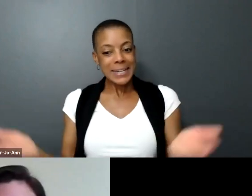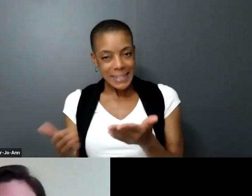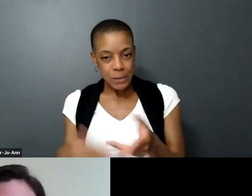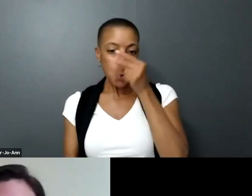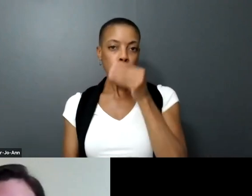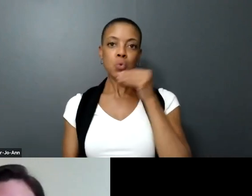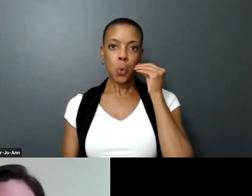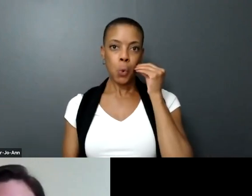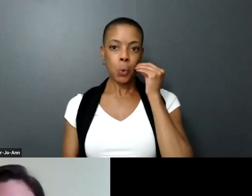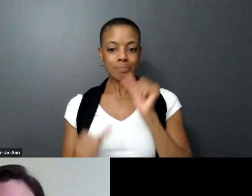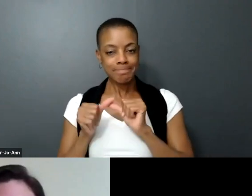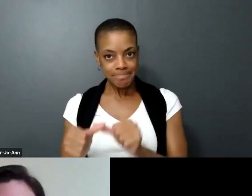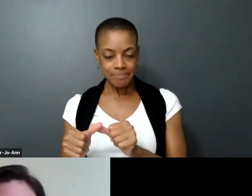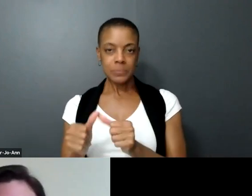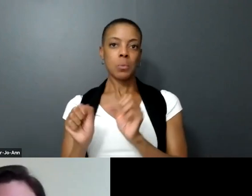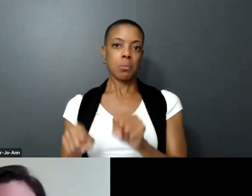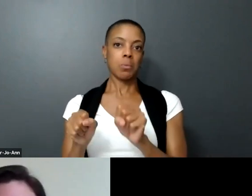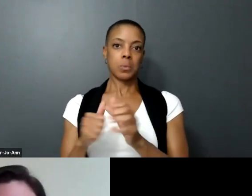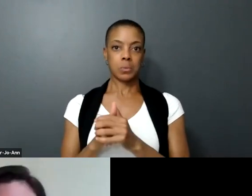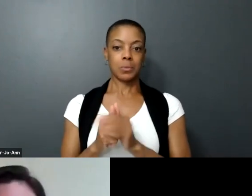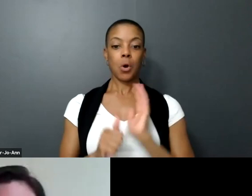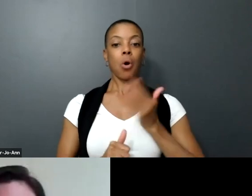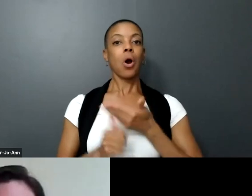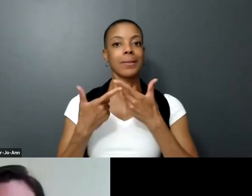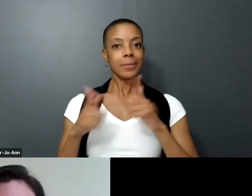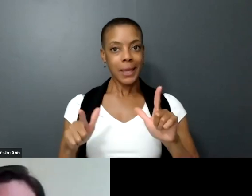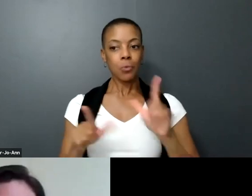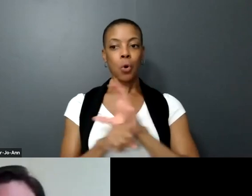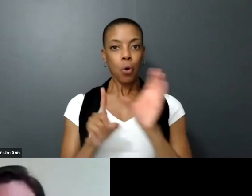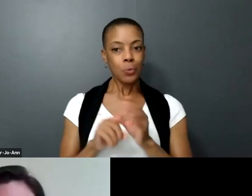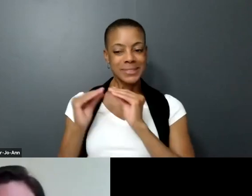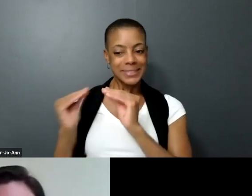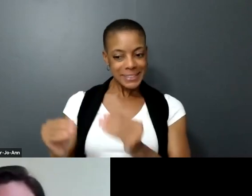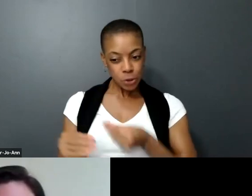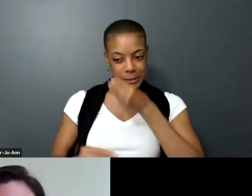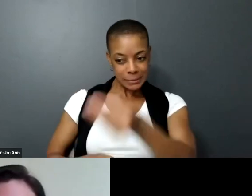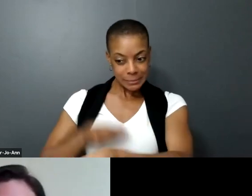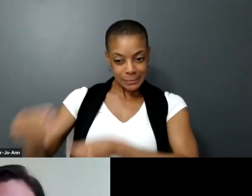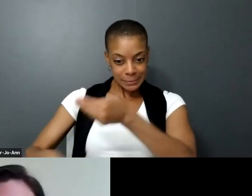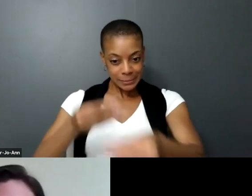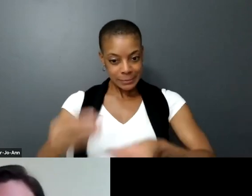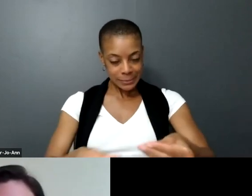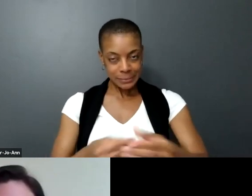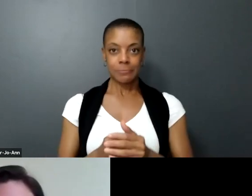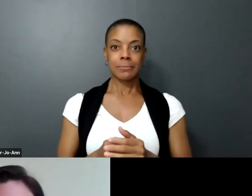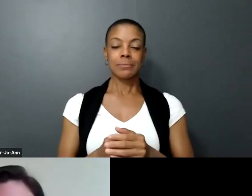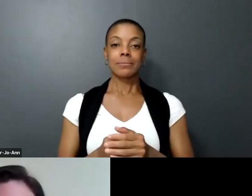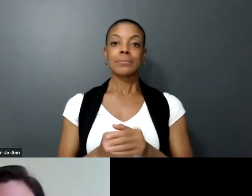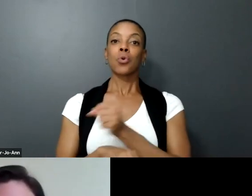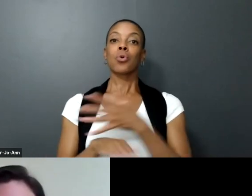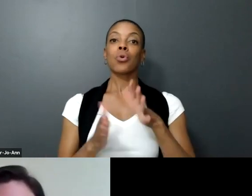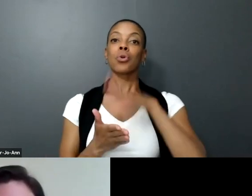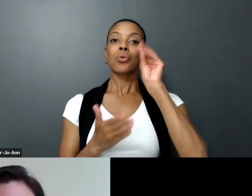possible, integrating wherever we can our language and our teachings into the formative years of our children. Our early learning center has